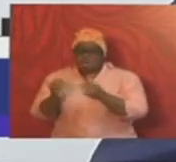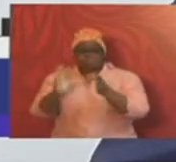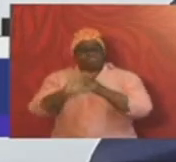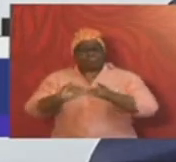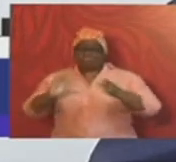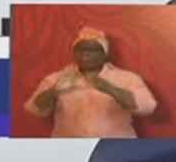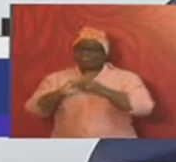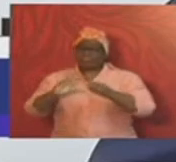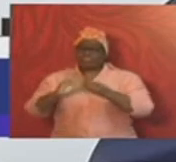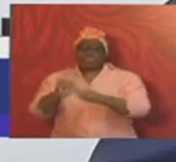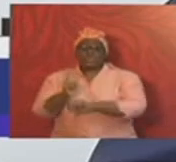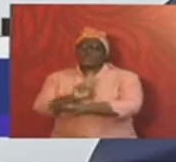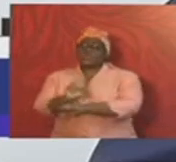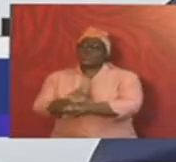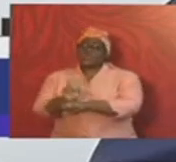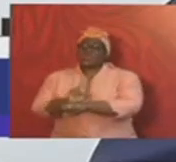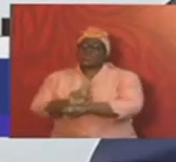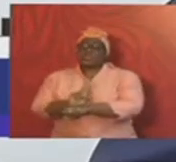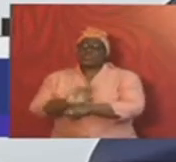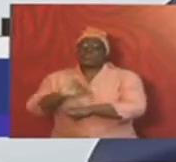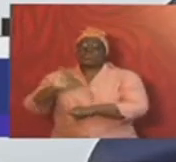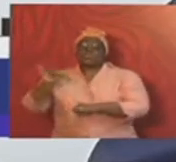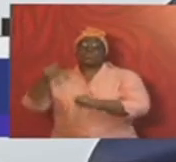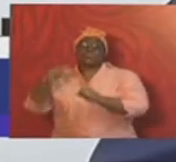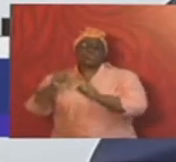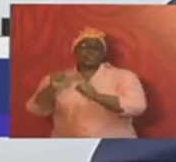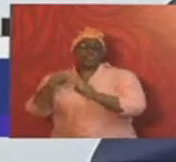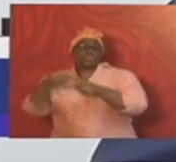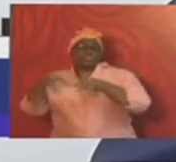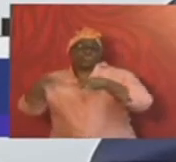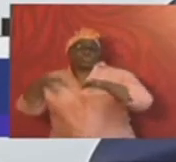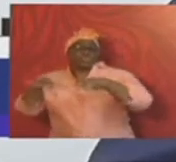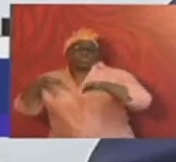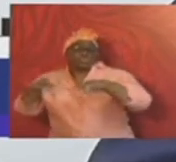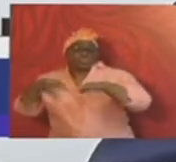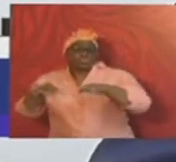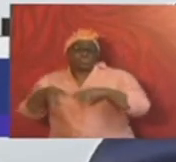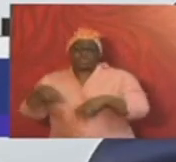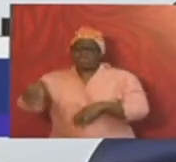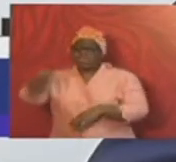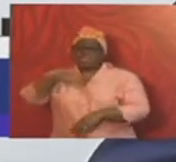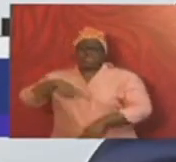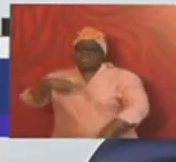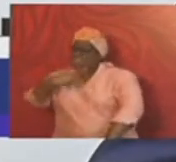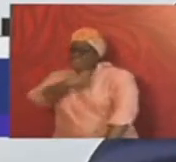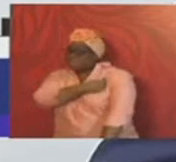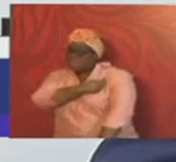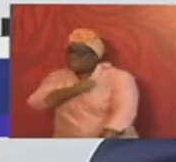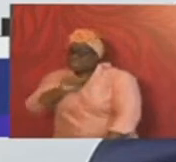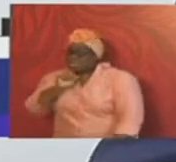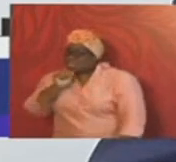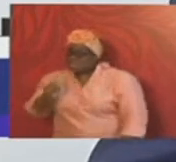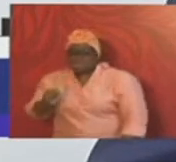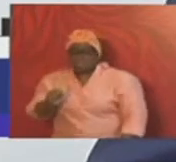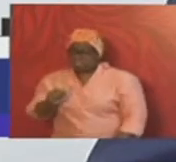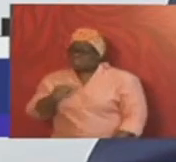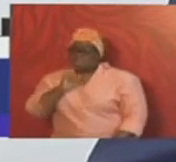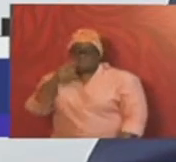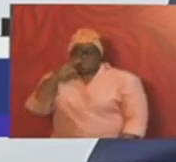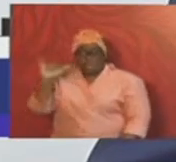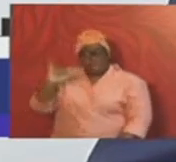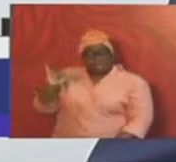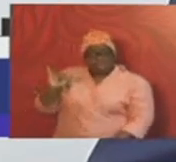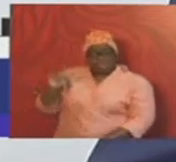adjectives. These vaccines are not experimental. let me make that point.